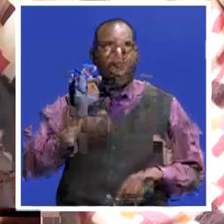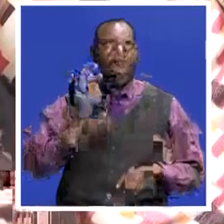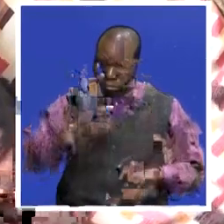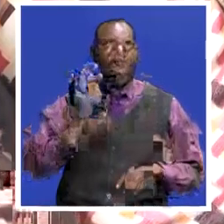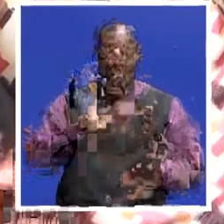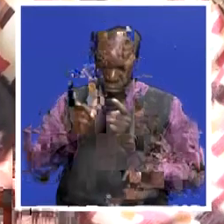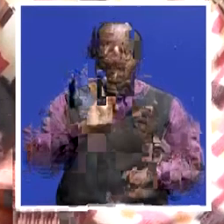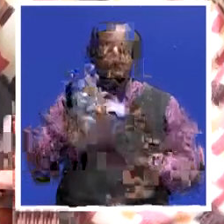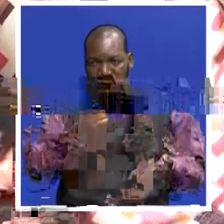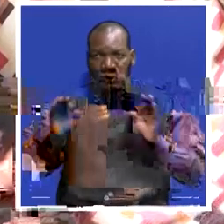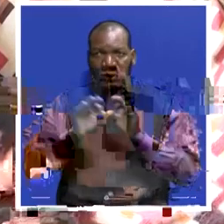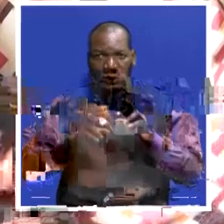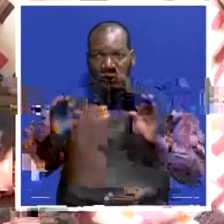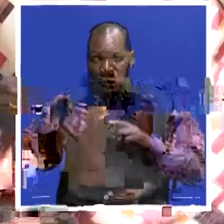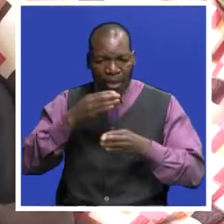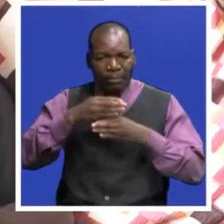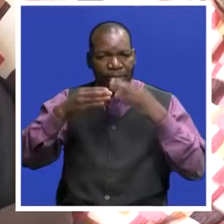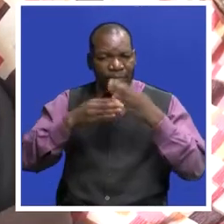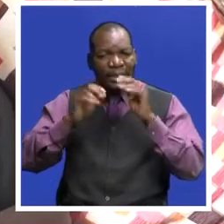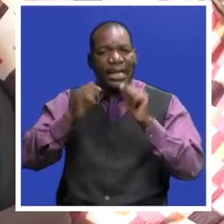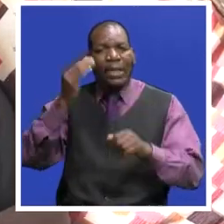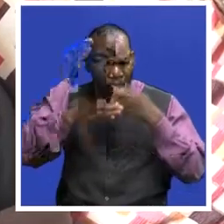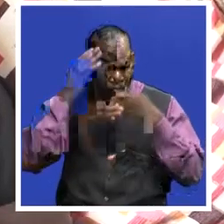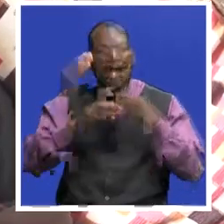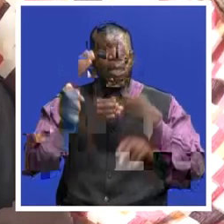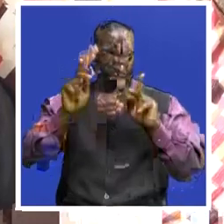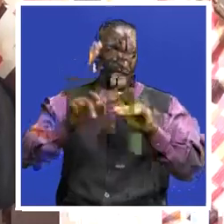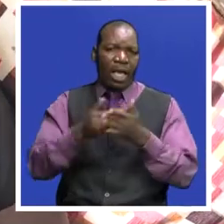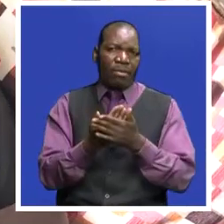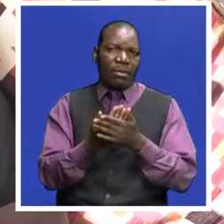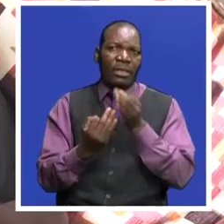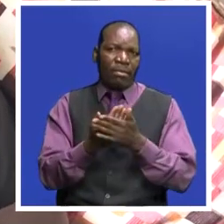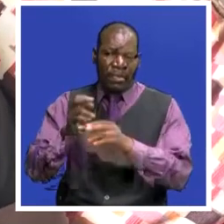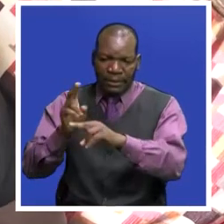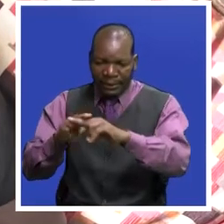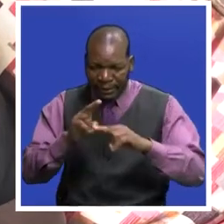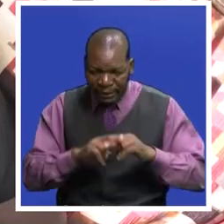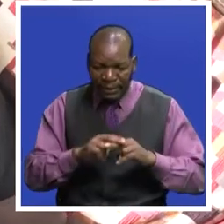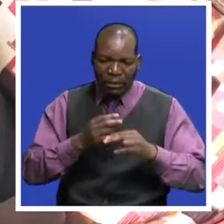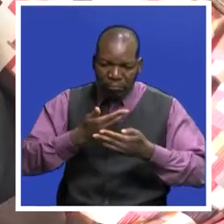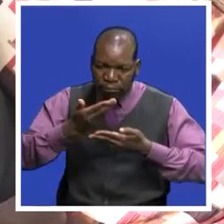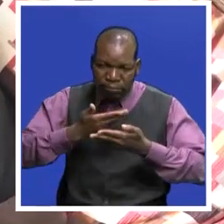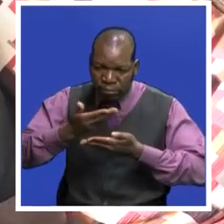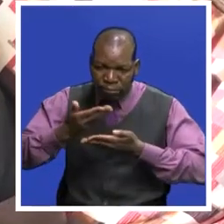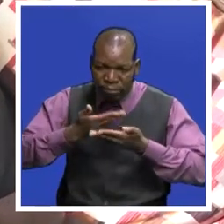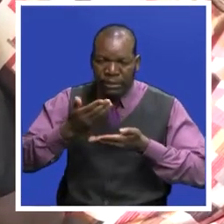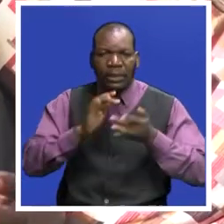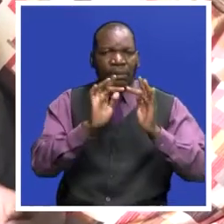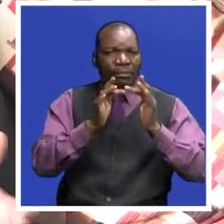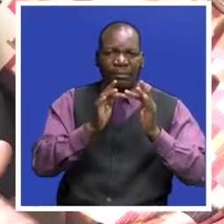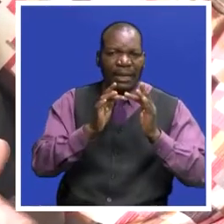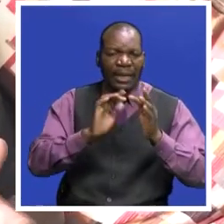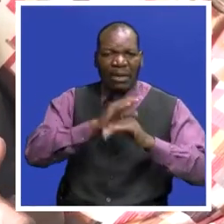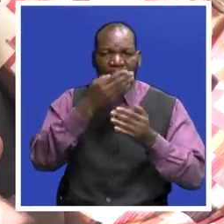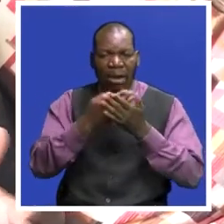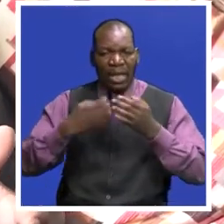building relationships. We can only know the other person if we sit together and relate. On social media,